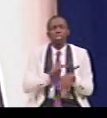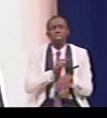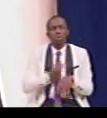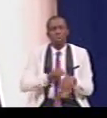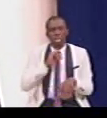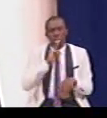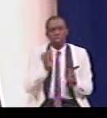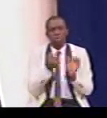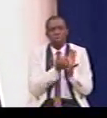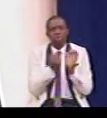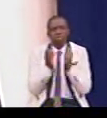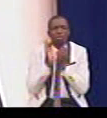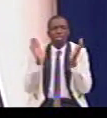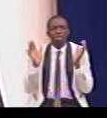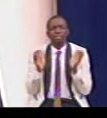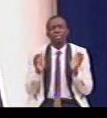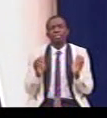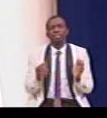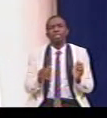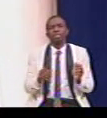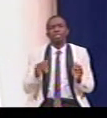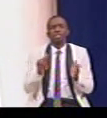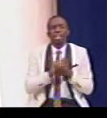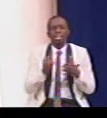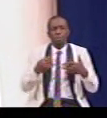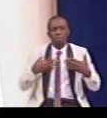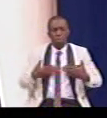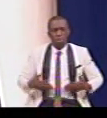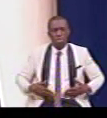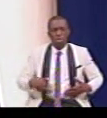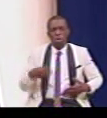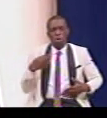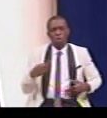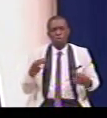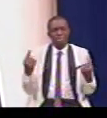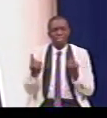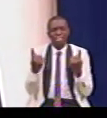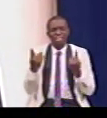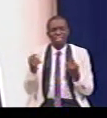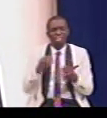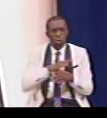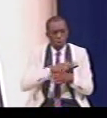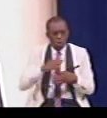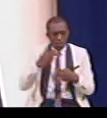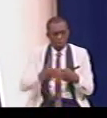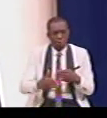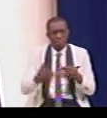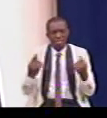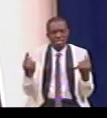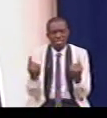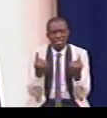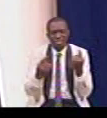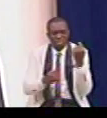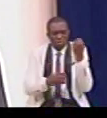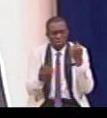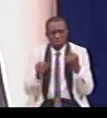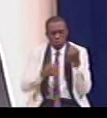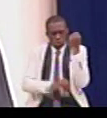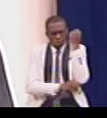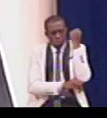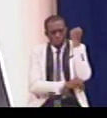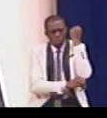but it goes on that the body of sin the totality of sin the root of sin